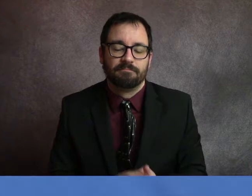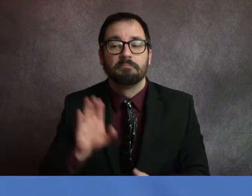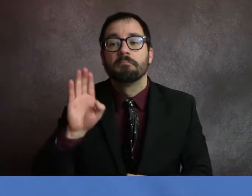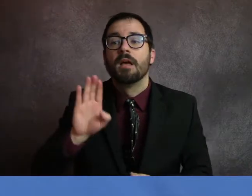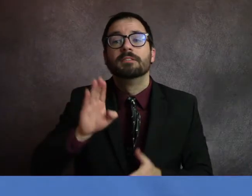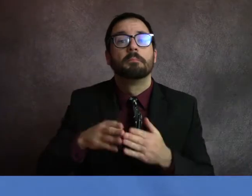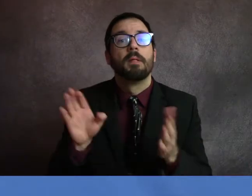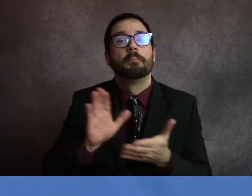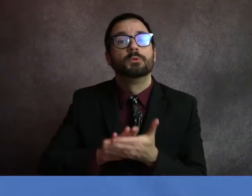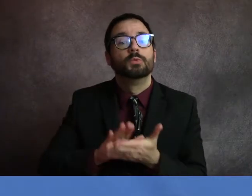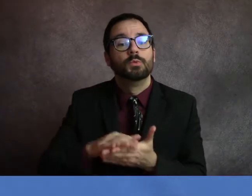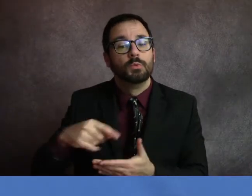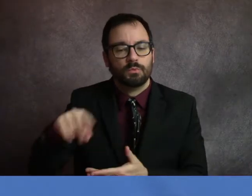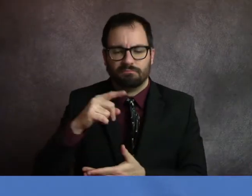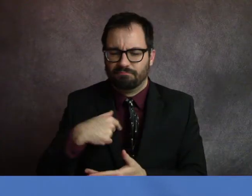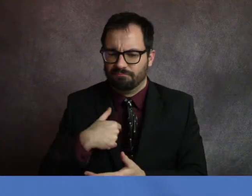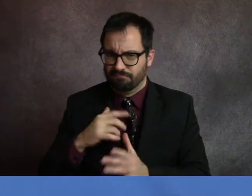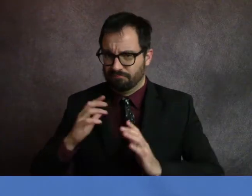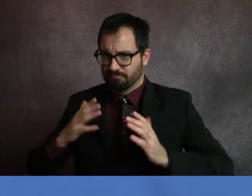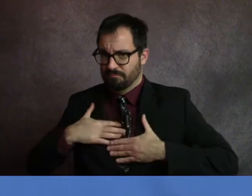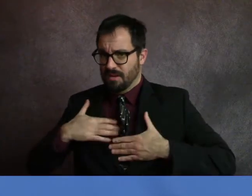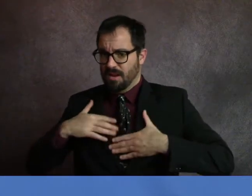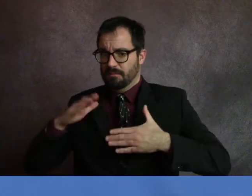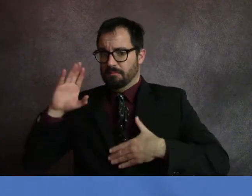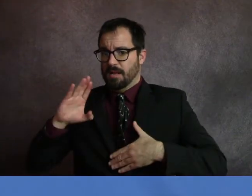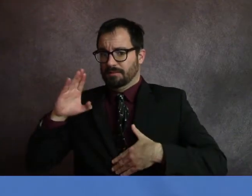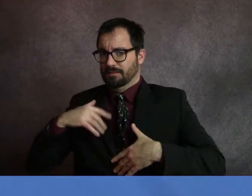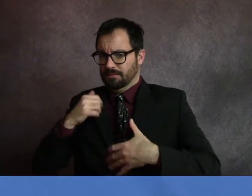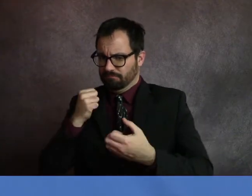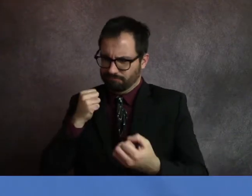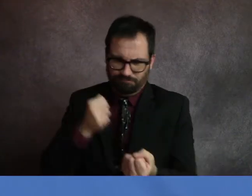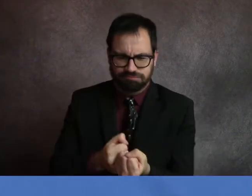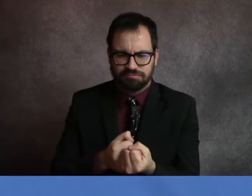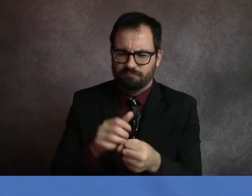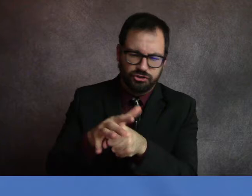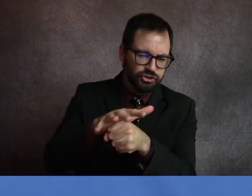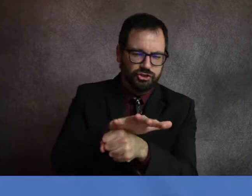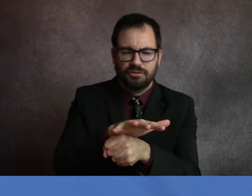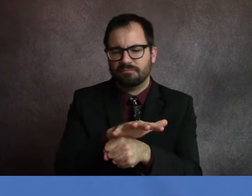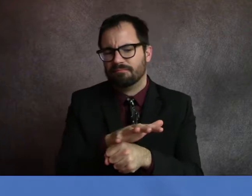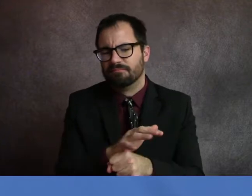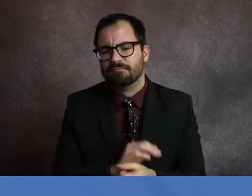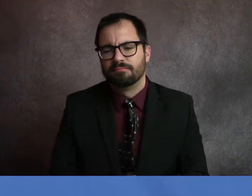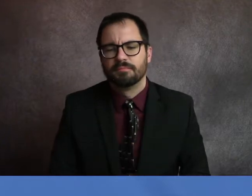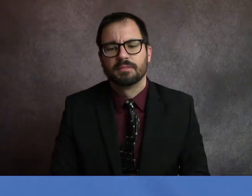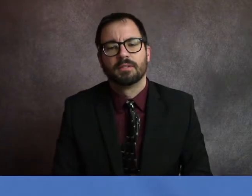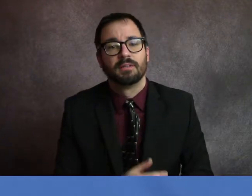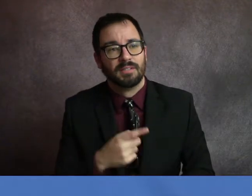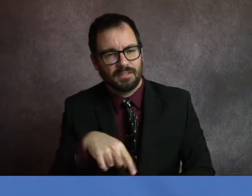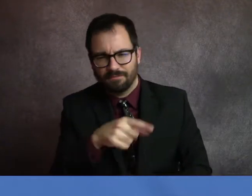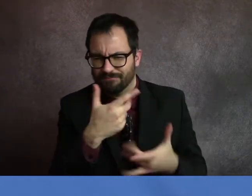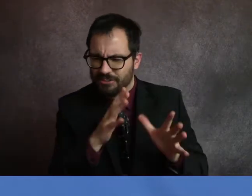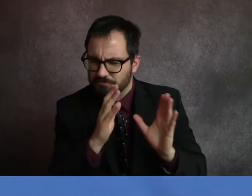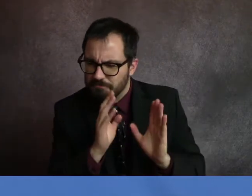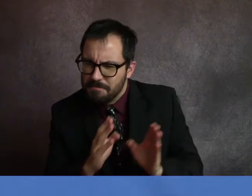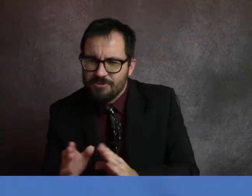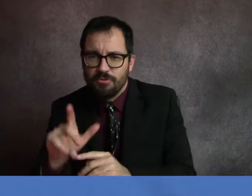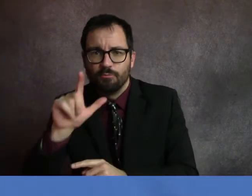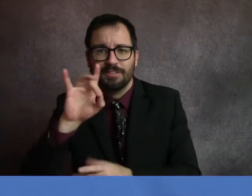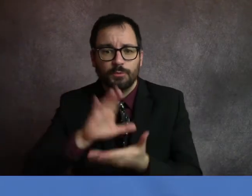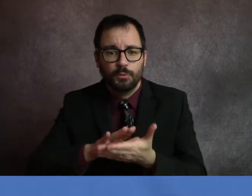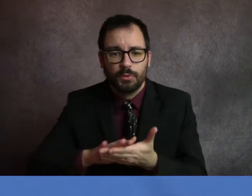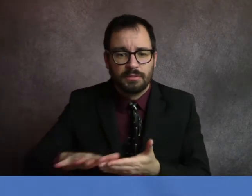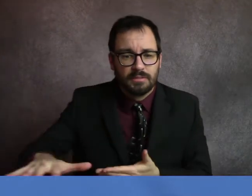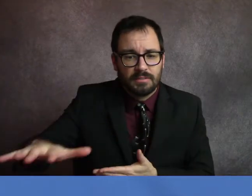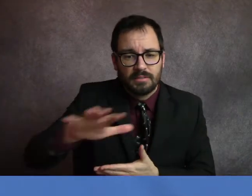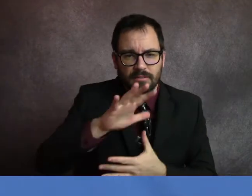support of my entire administration and has prepared these schools, these 28 schools, for COVID safety. And I want to be very clear